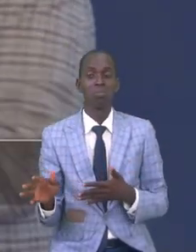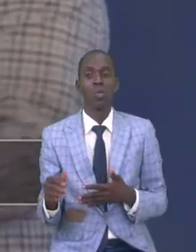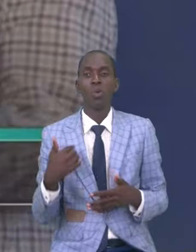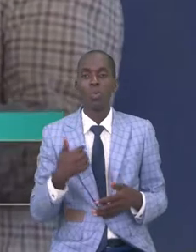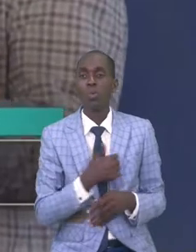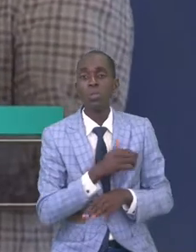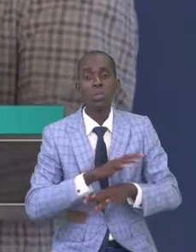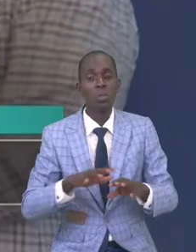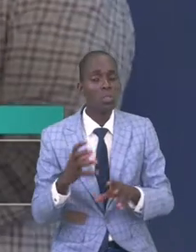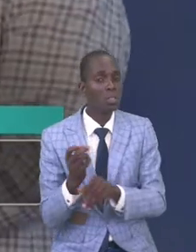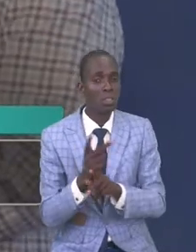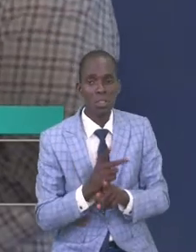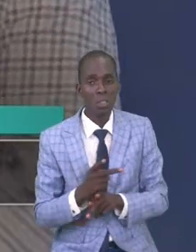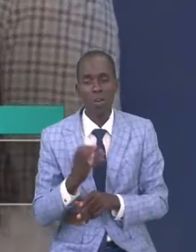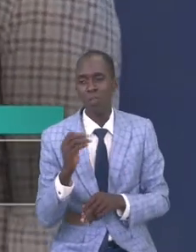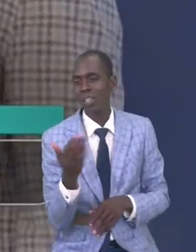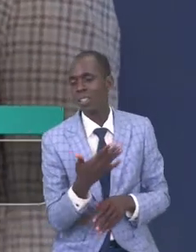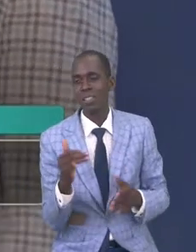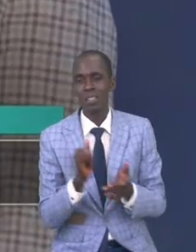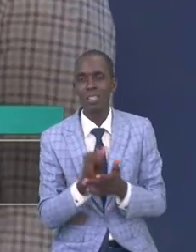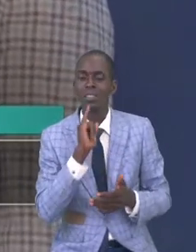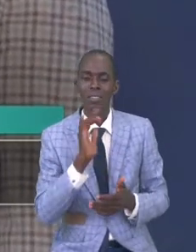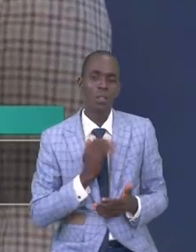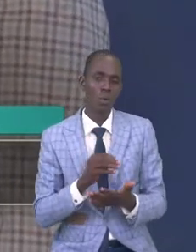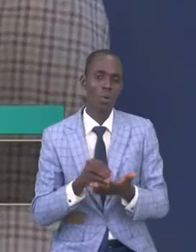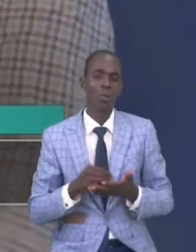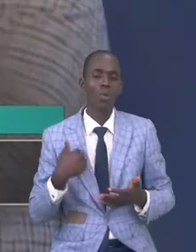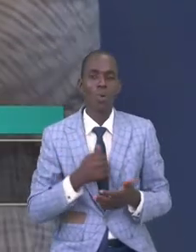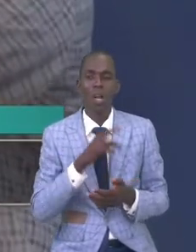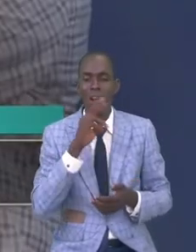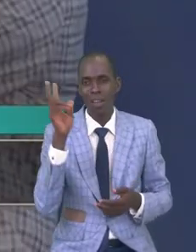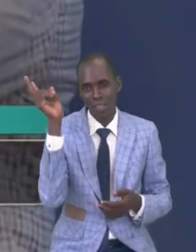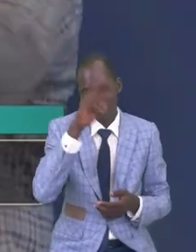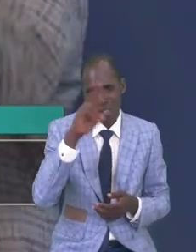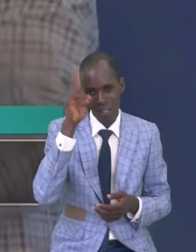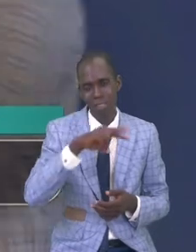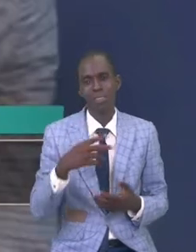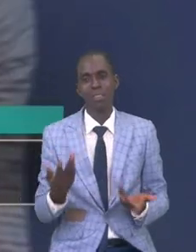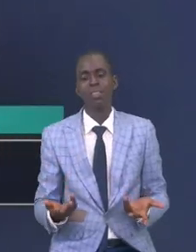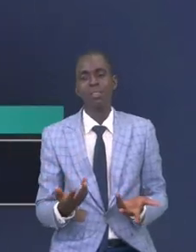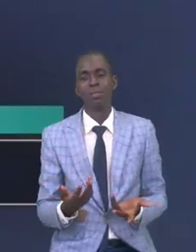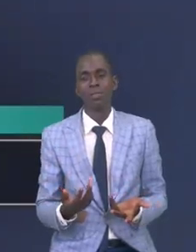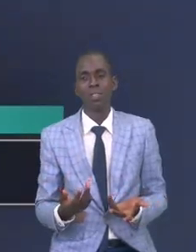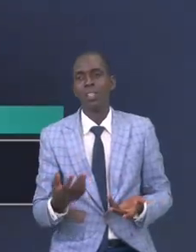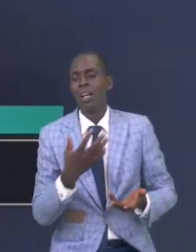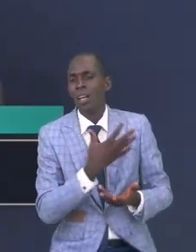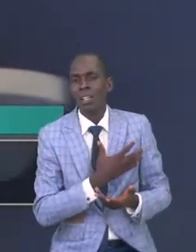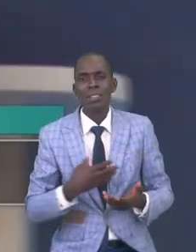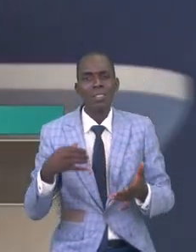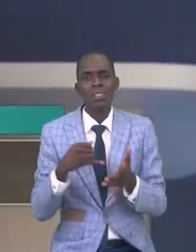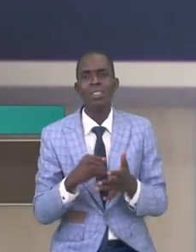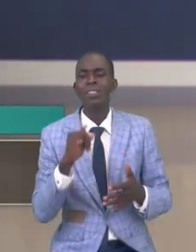of anything belonging to us. We're careless and indifferent and negligent. And it is